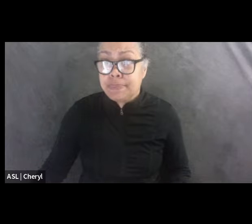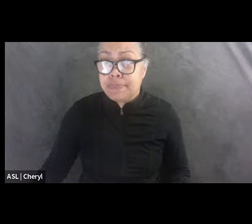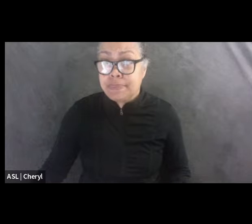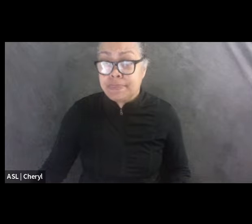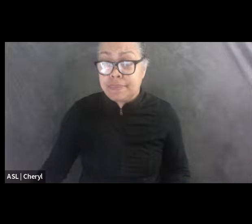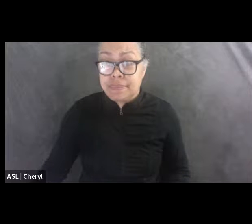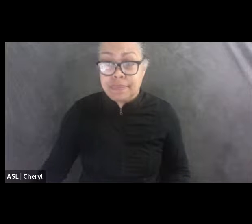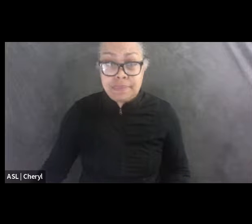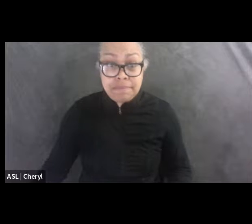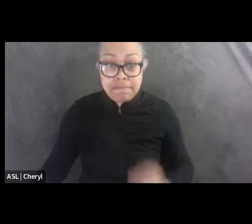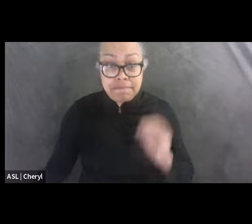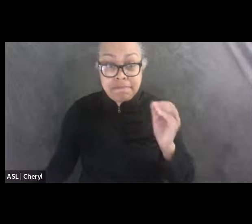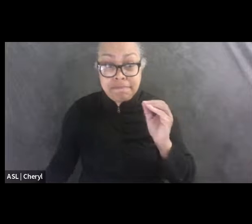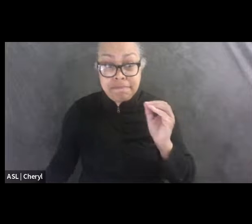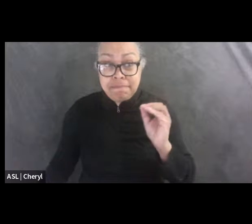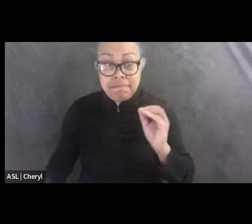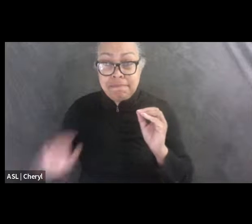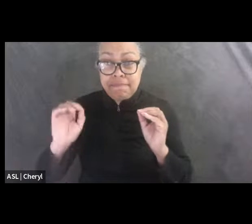Okay.